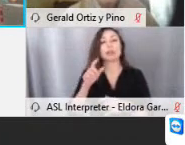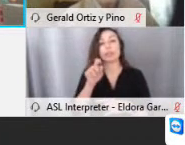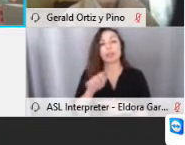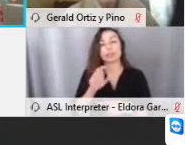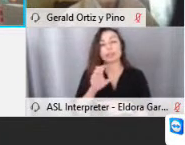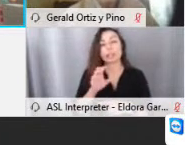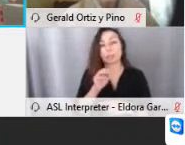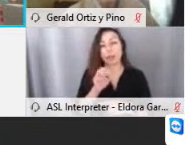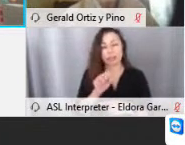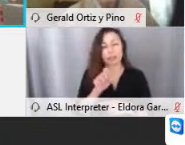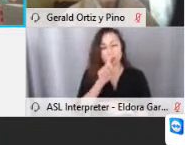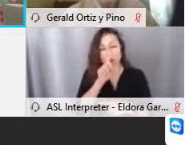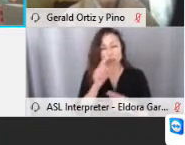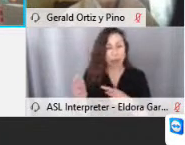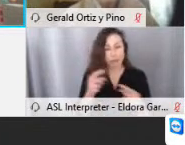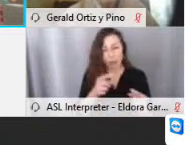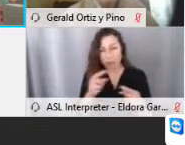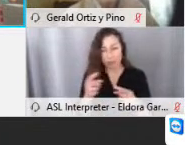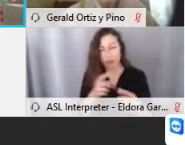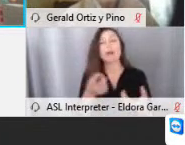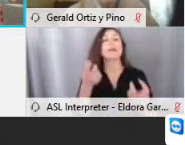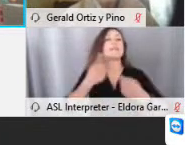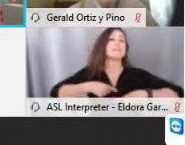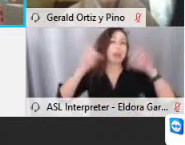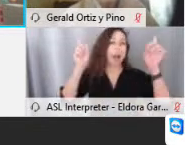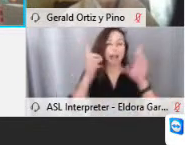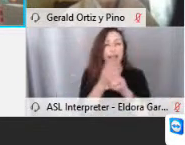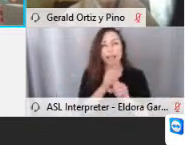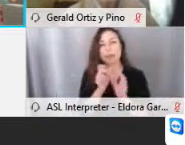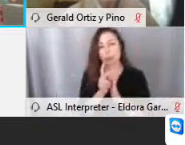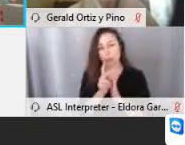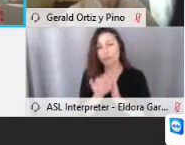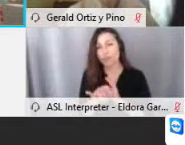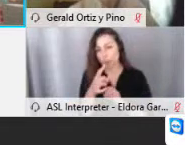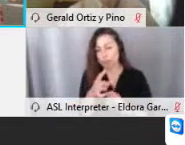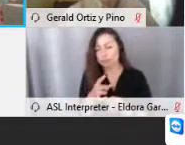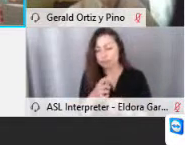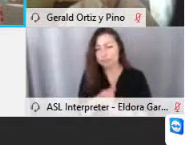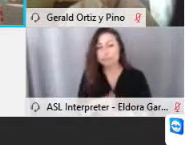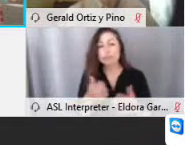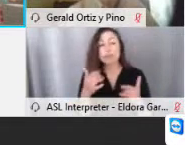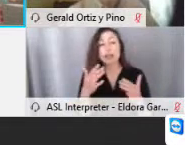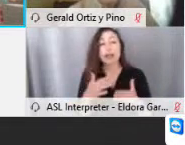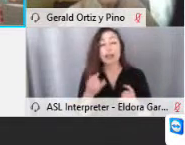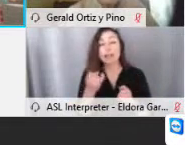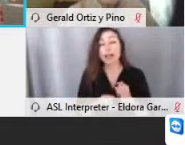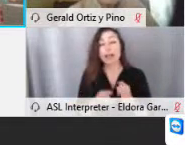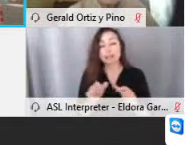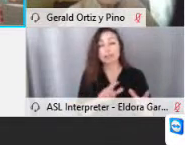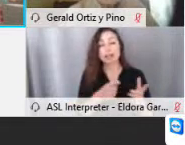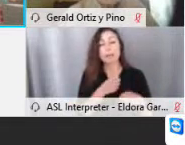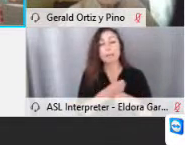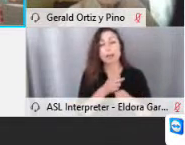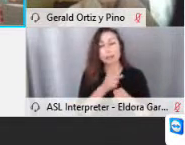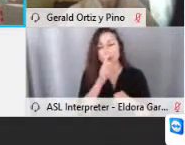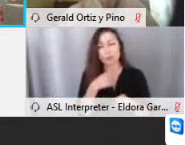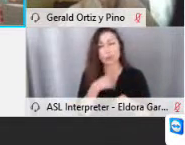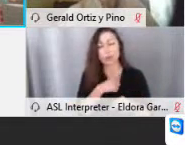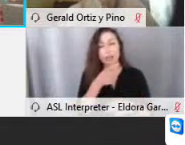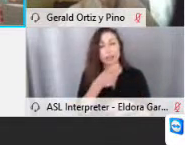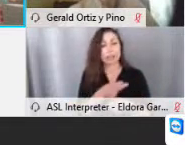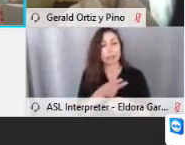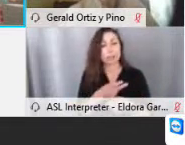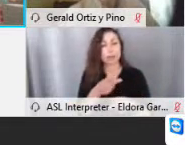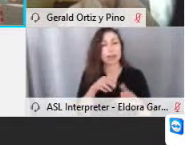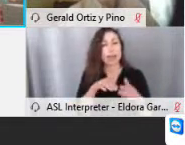that, and we're finally getting that approved. Okay. Last, we knew that making sure that we could keep